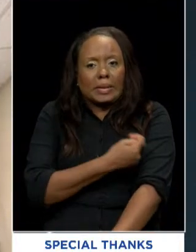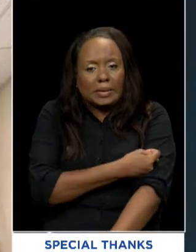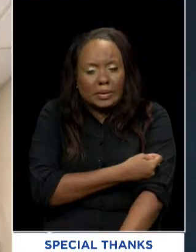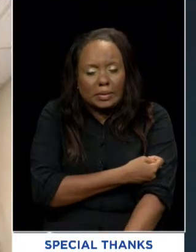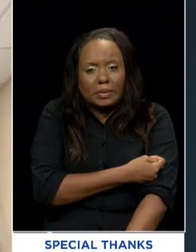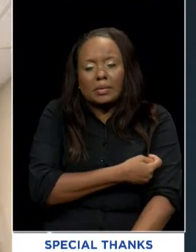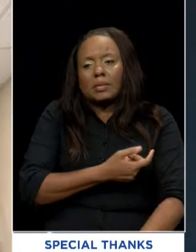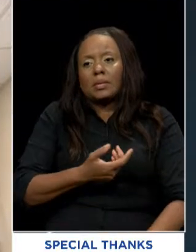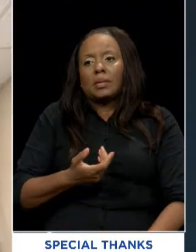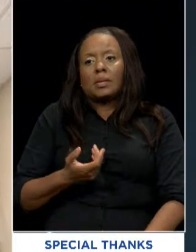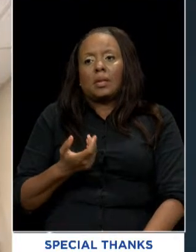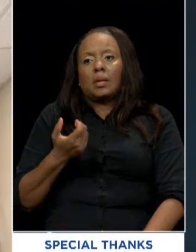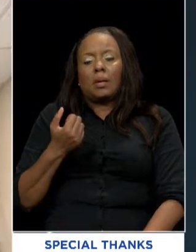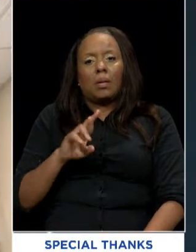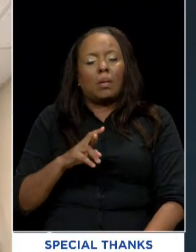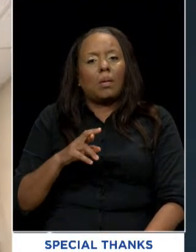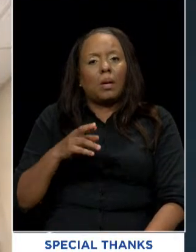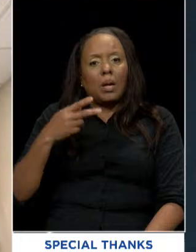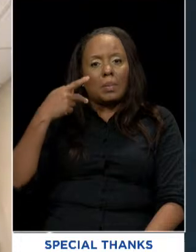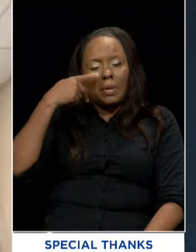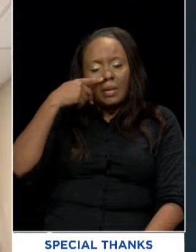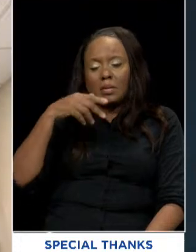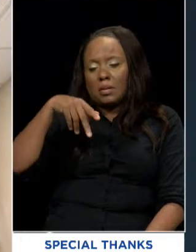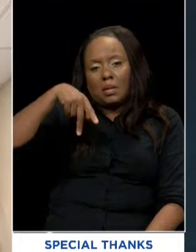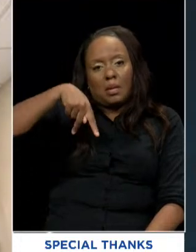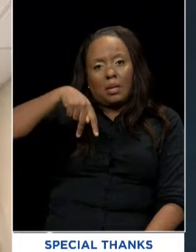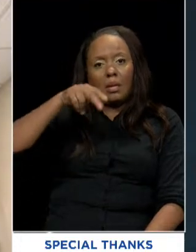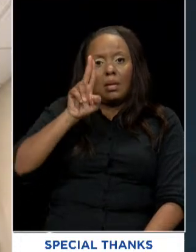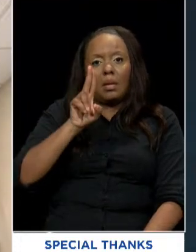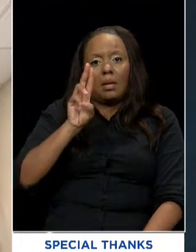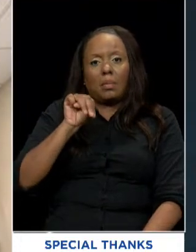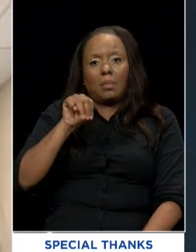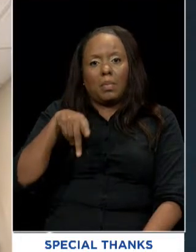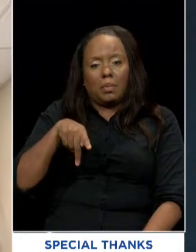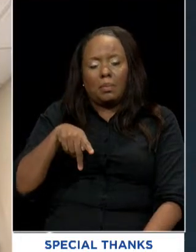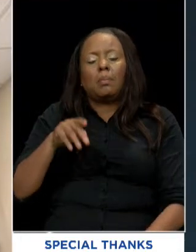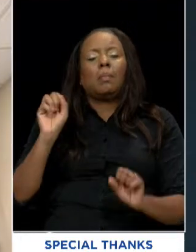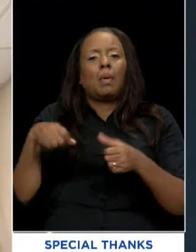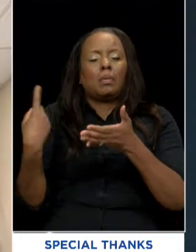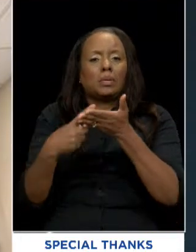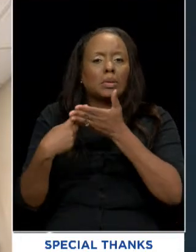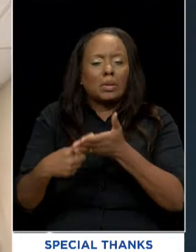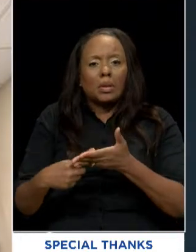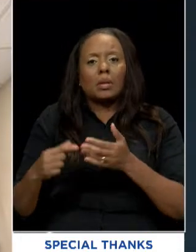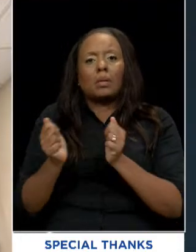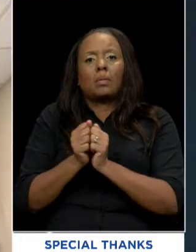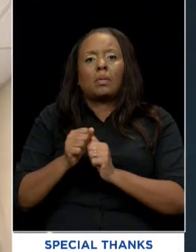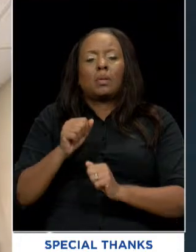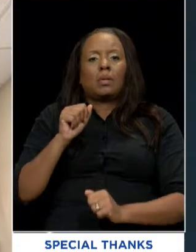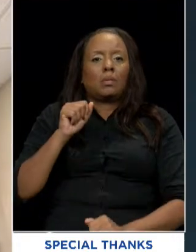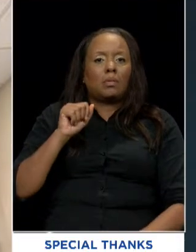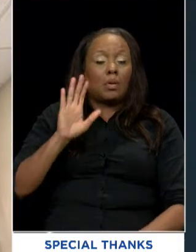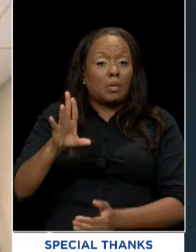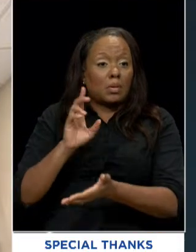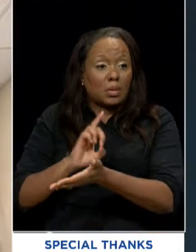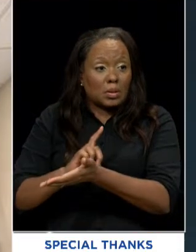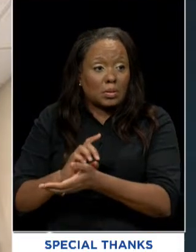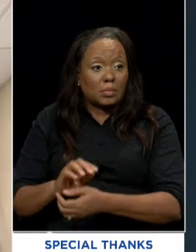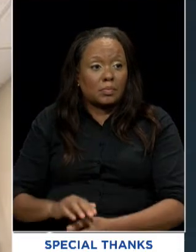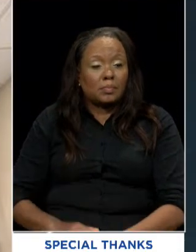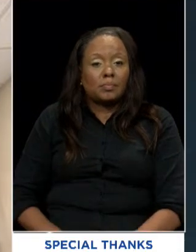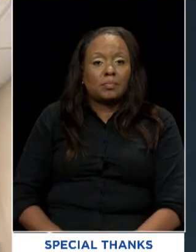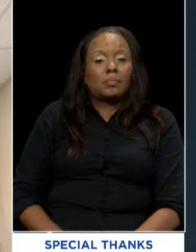a last resort penile pumps, these are things that we can have a discussion with your urologist about. Some of my colleagues do offer